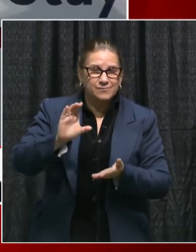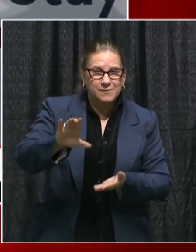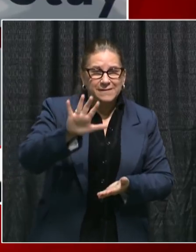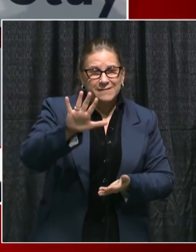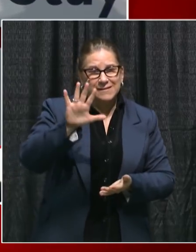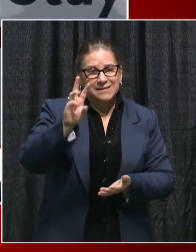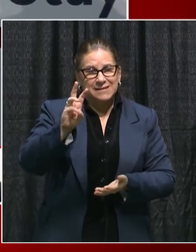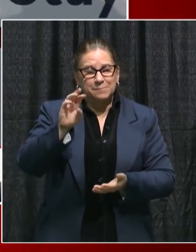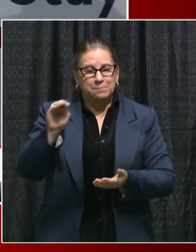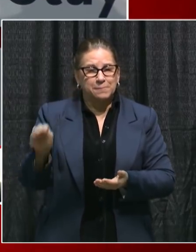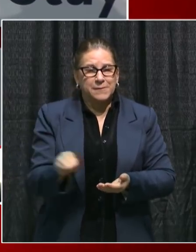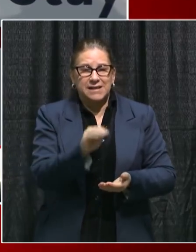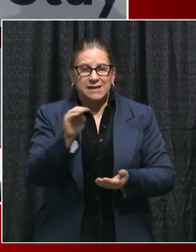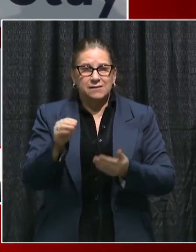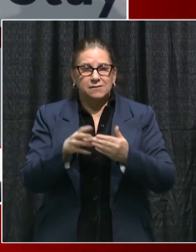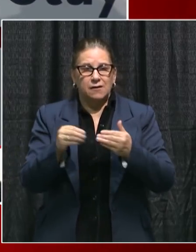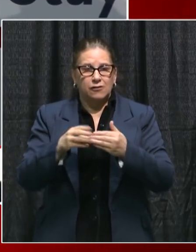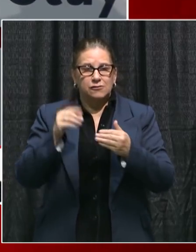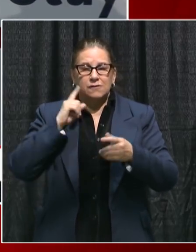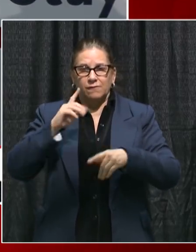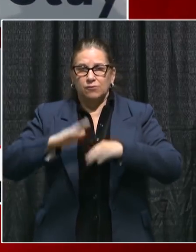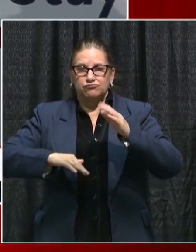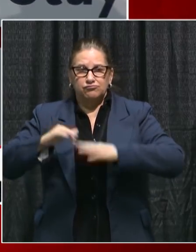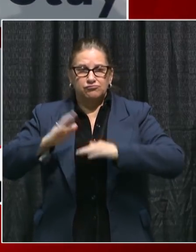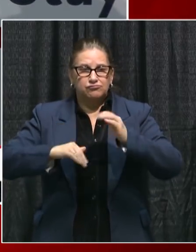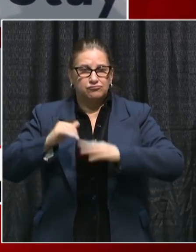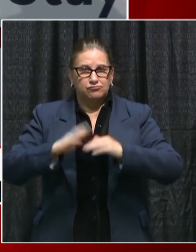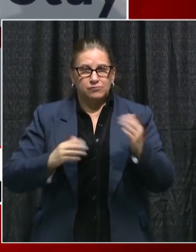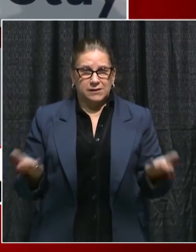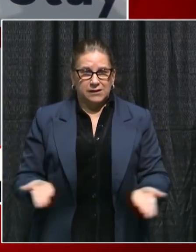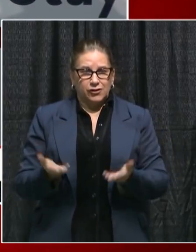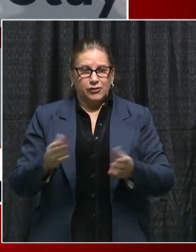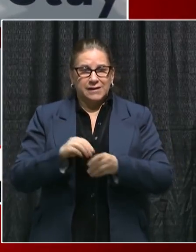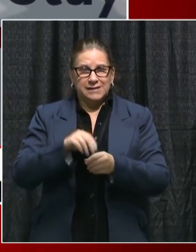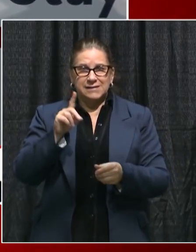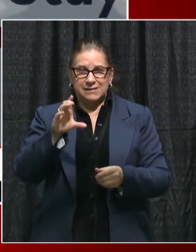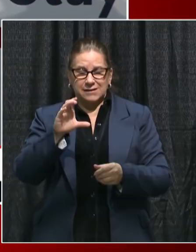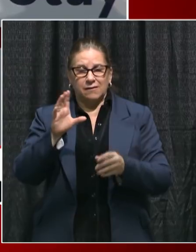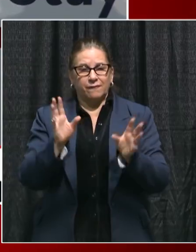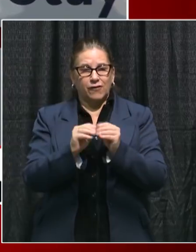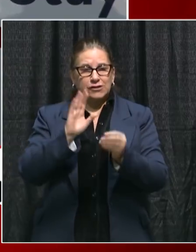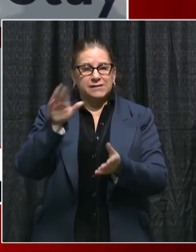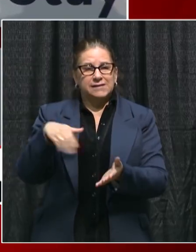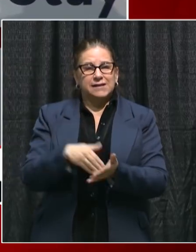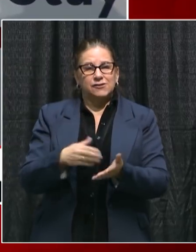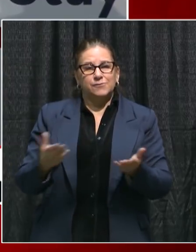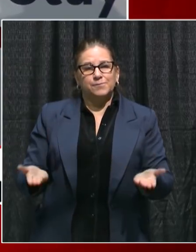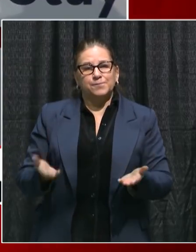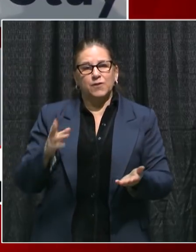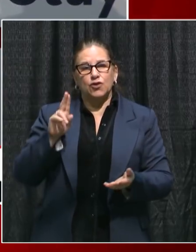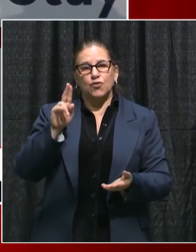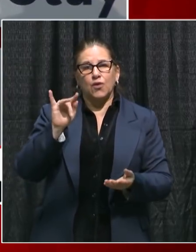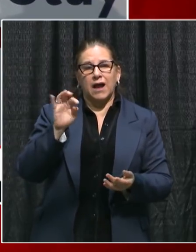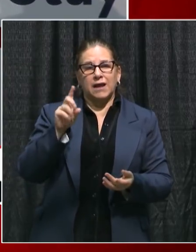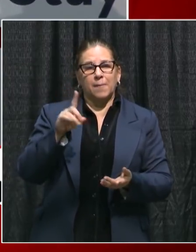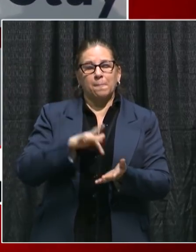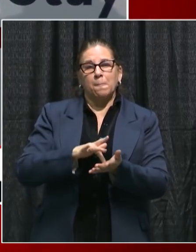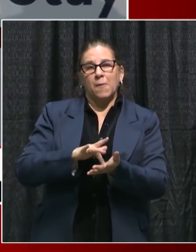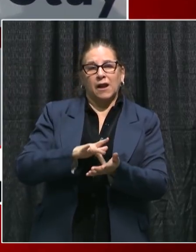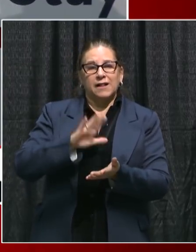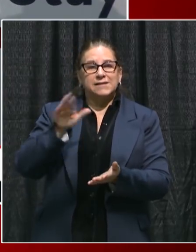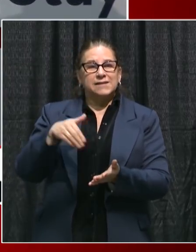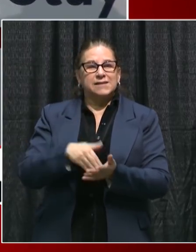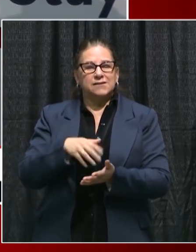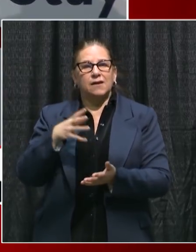support facilities in Washington, D.C., both here at the Convention Center and at the United Medical Center, as well as other support.